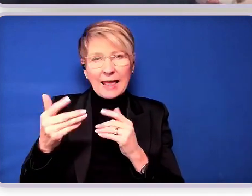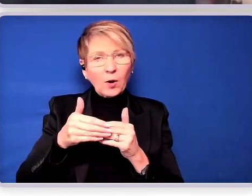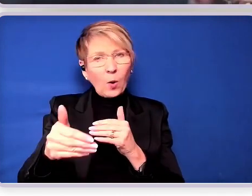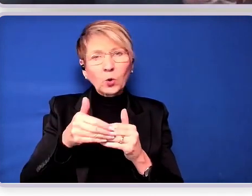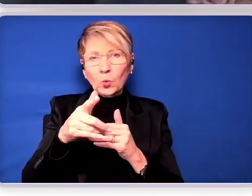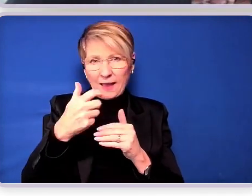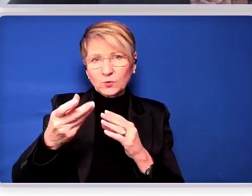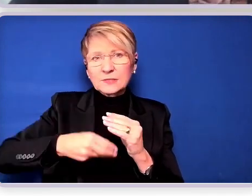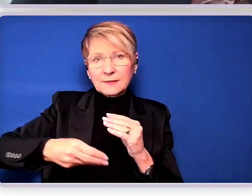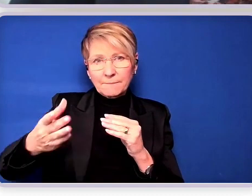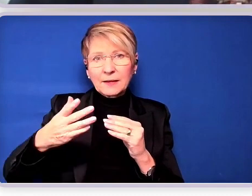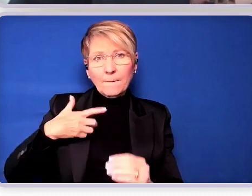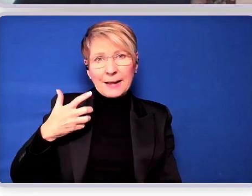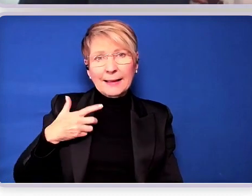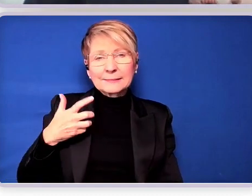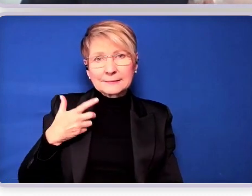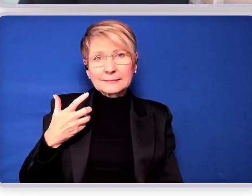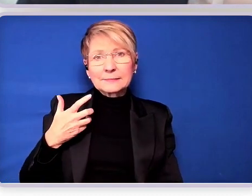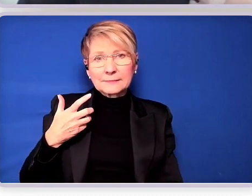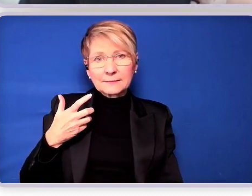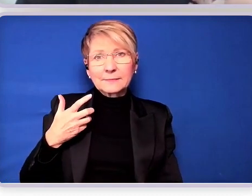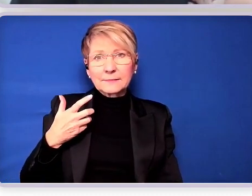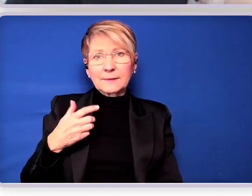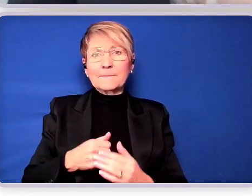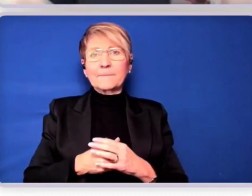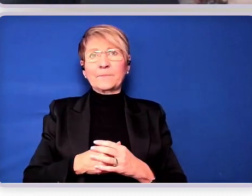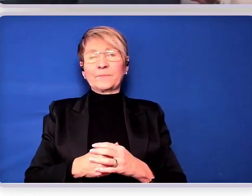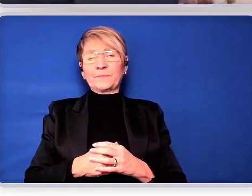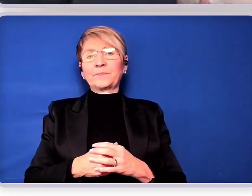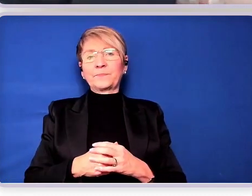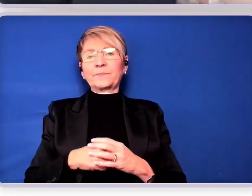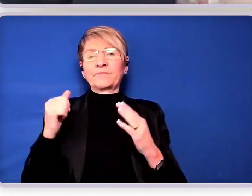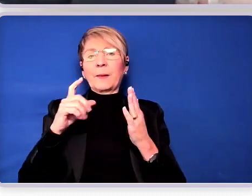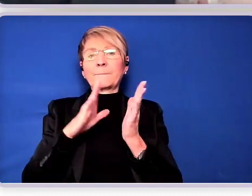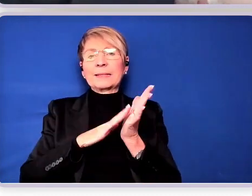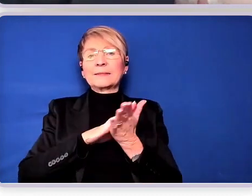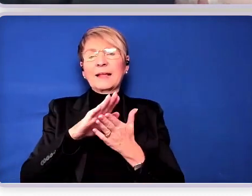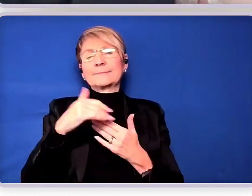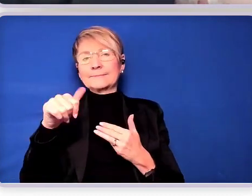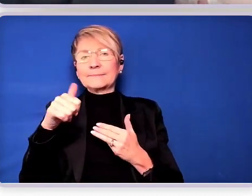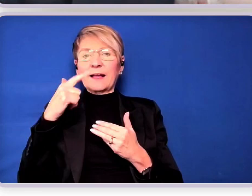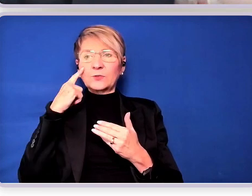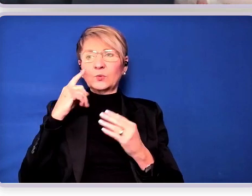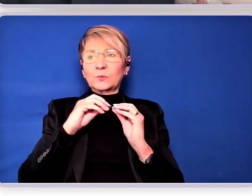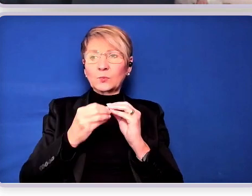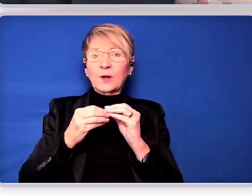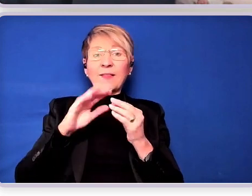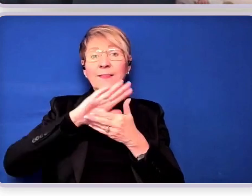Yeah, and it sounds like, you need to sort of work that one out first. So I think we'll go to the last question